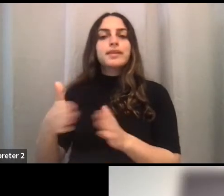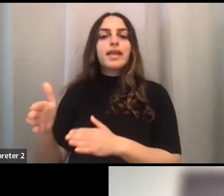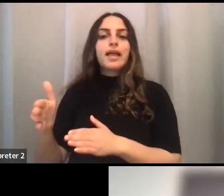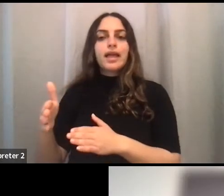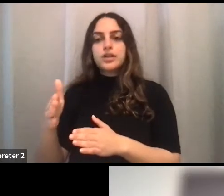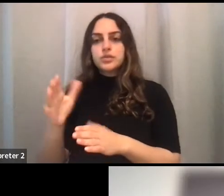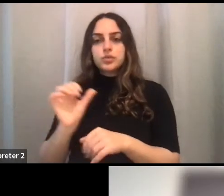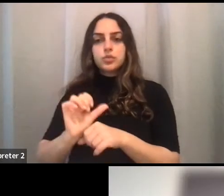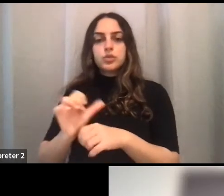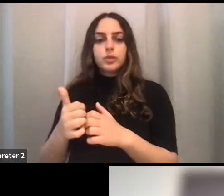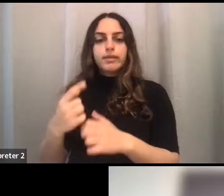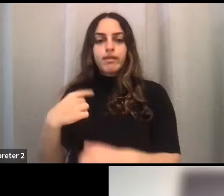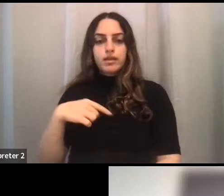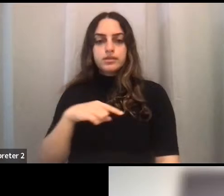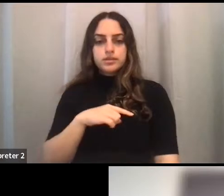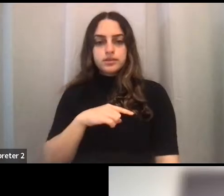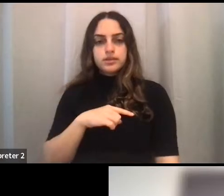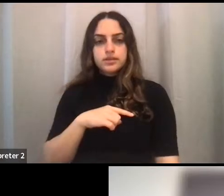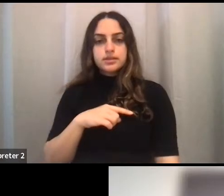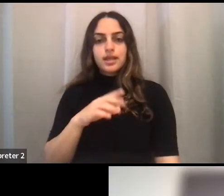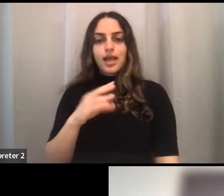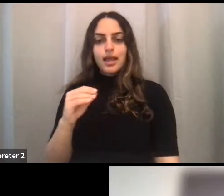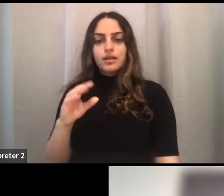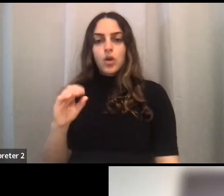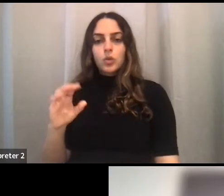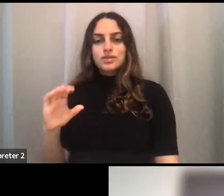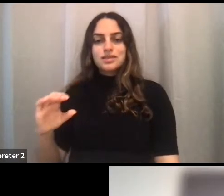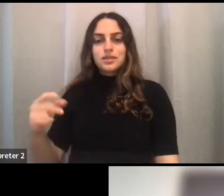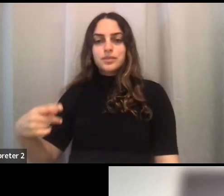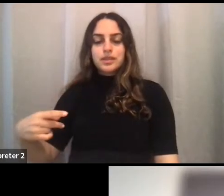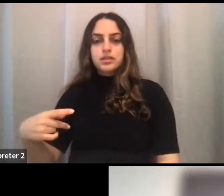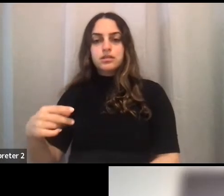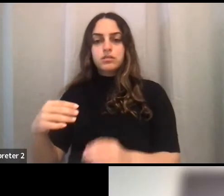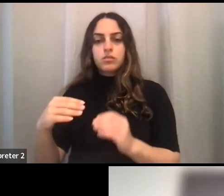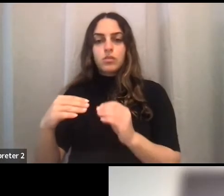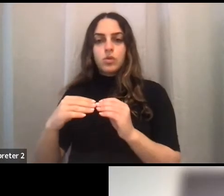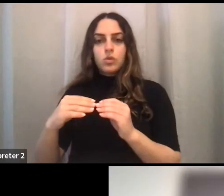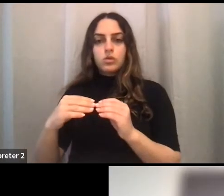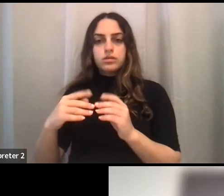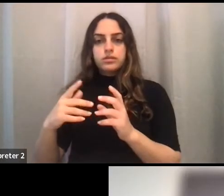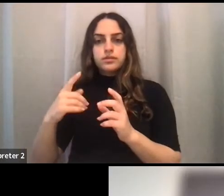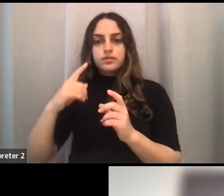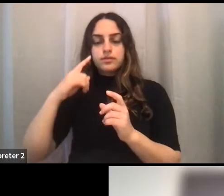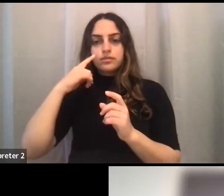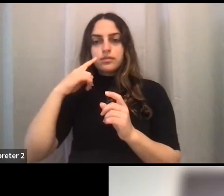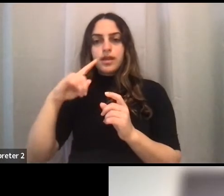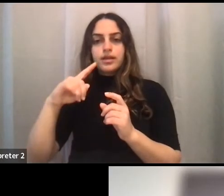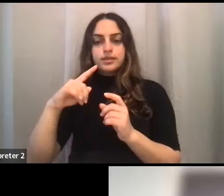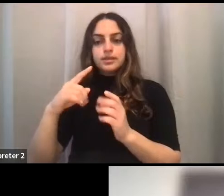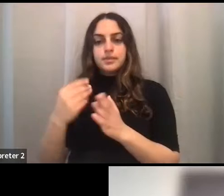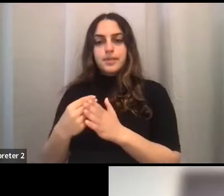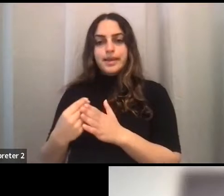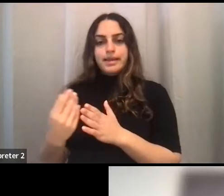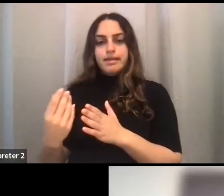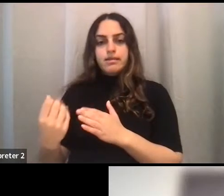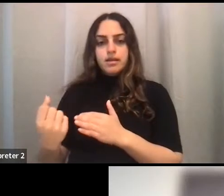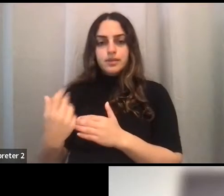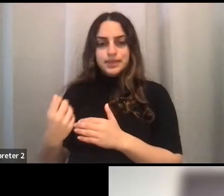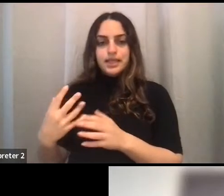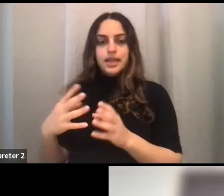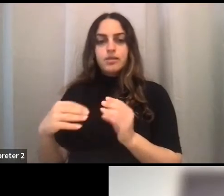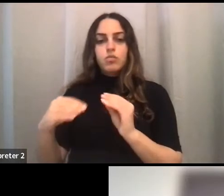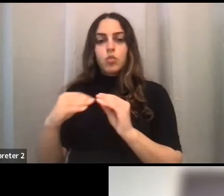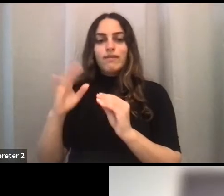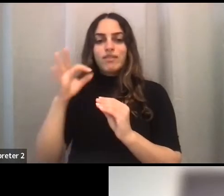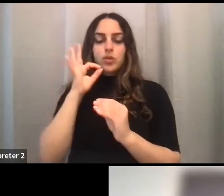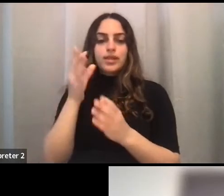work with us and ofccp more in this space as infrastructure money comes in and more federally